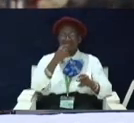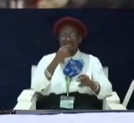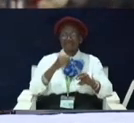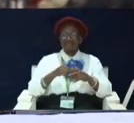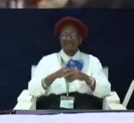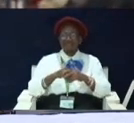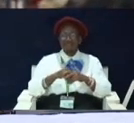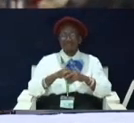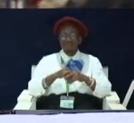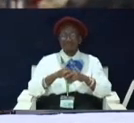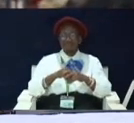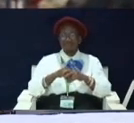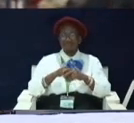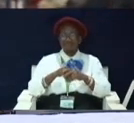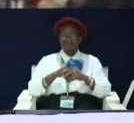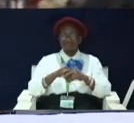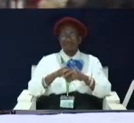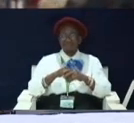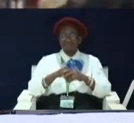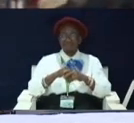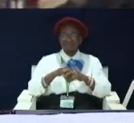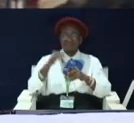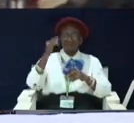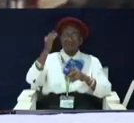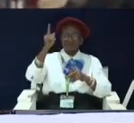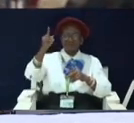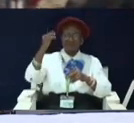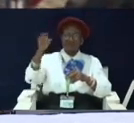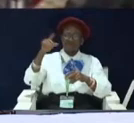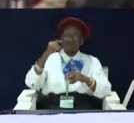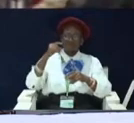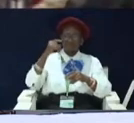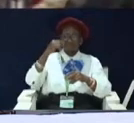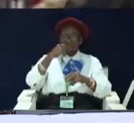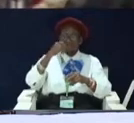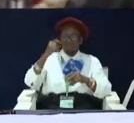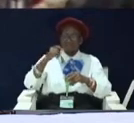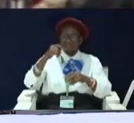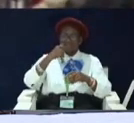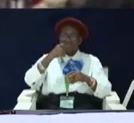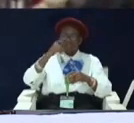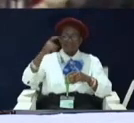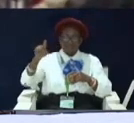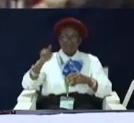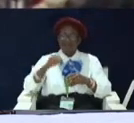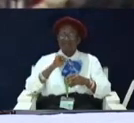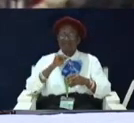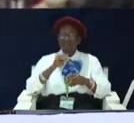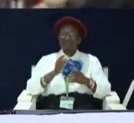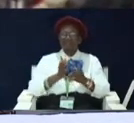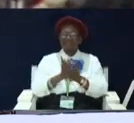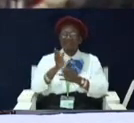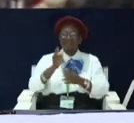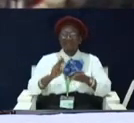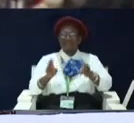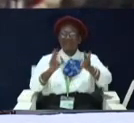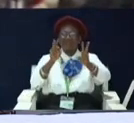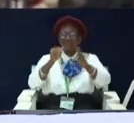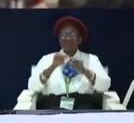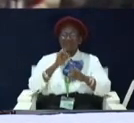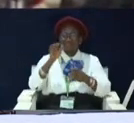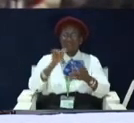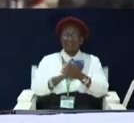lokunkundun. And one of the decrees I want to make straight away, kolara awon ase ti mo wa fe pa logan nisin ni pe,